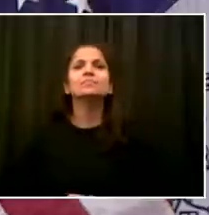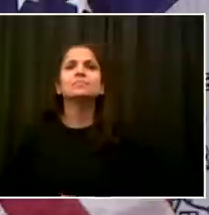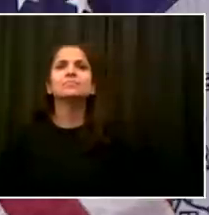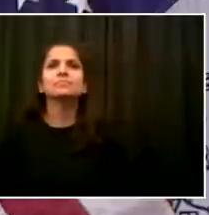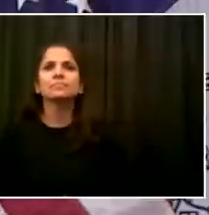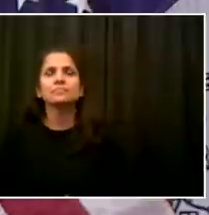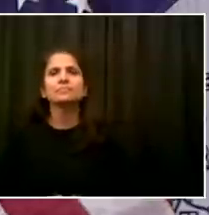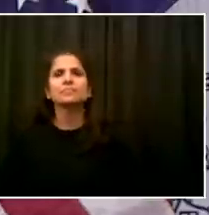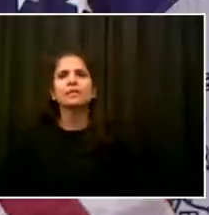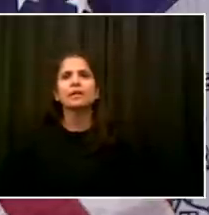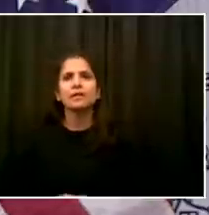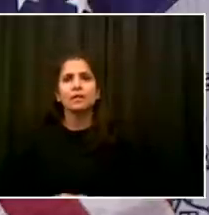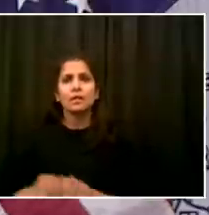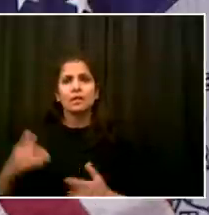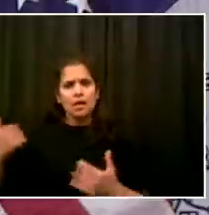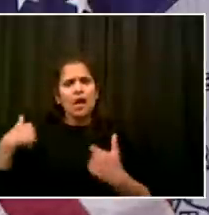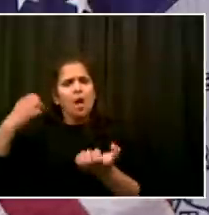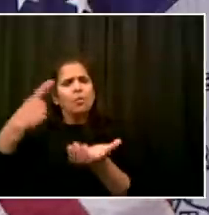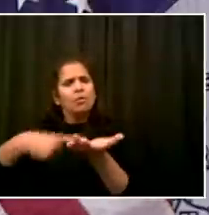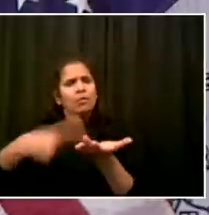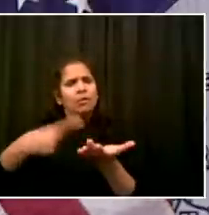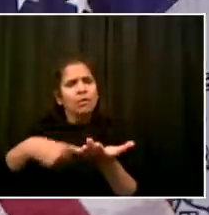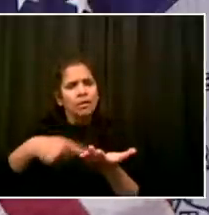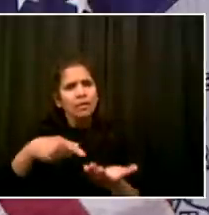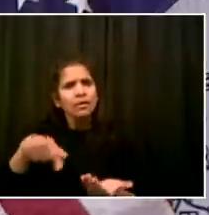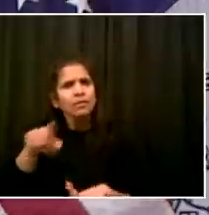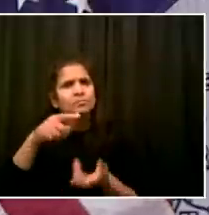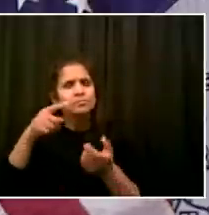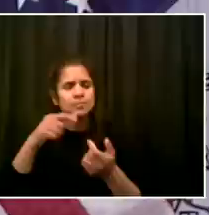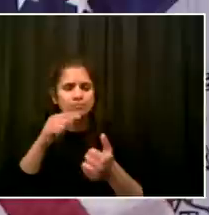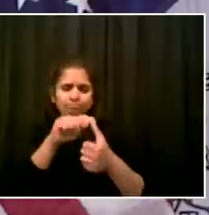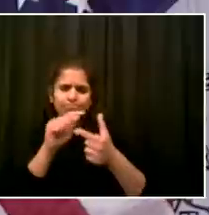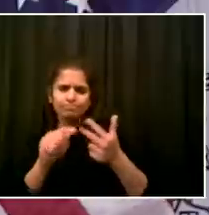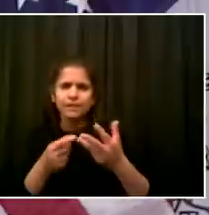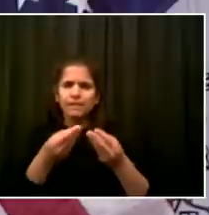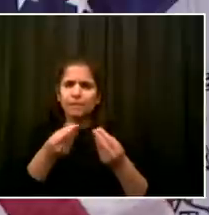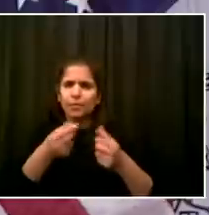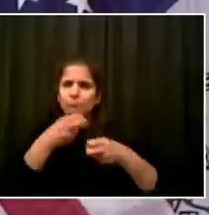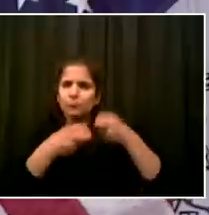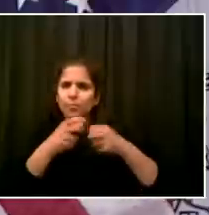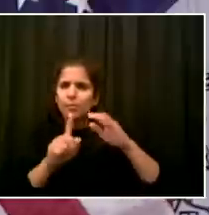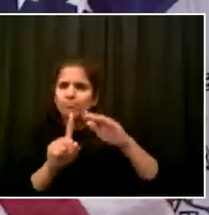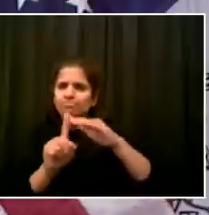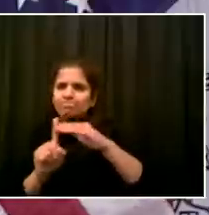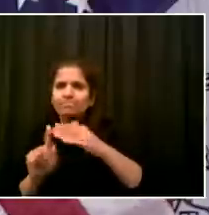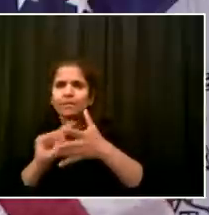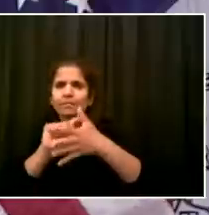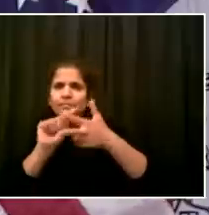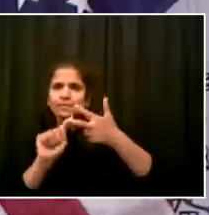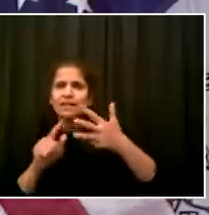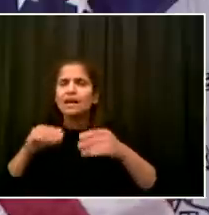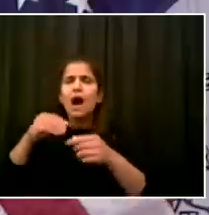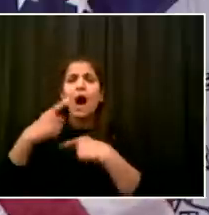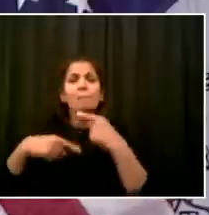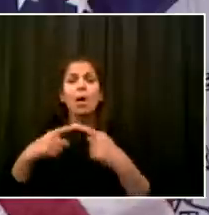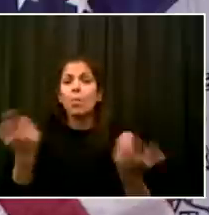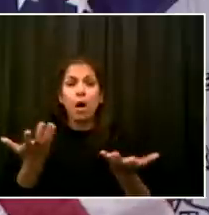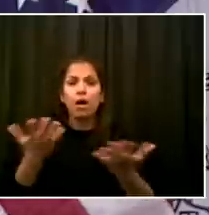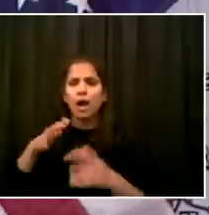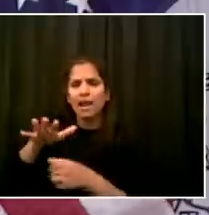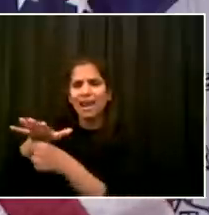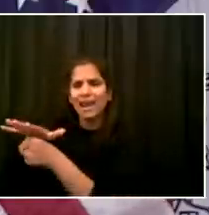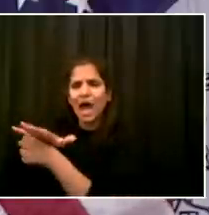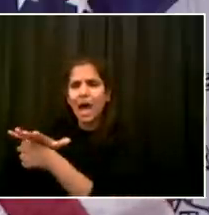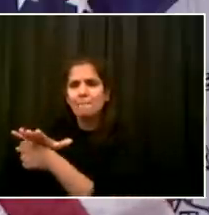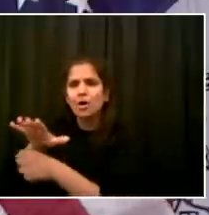neighborhoods who have been disproportionately impacted by COVID and arguably by some of the social distancing enforcement are facing as they